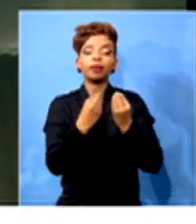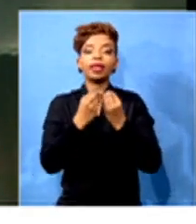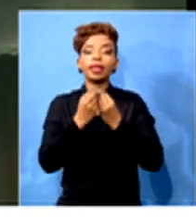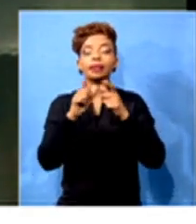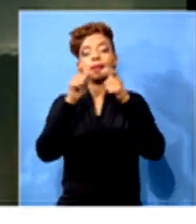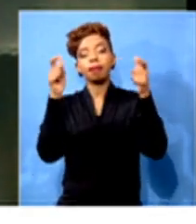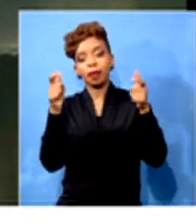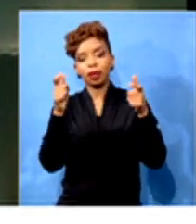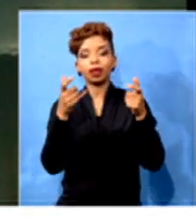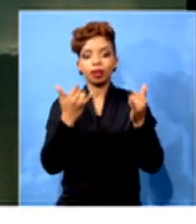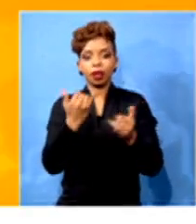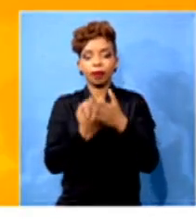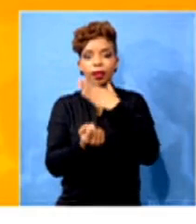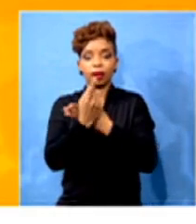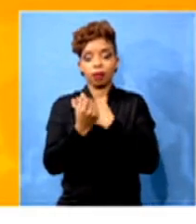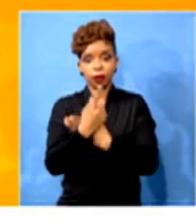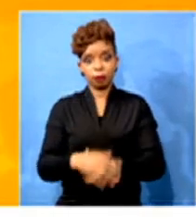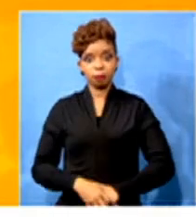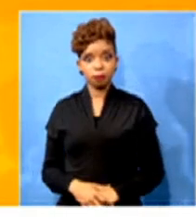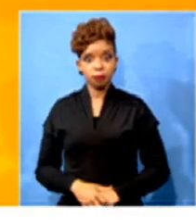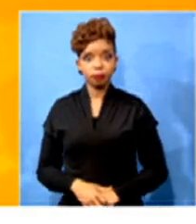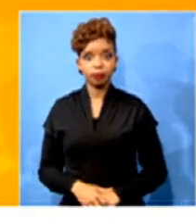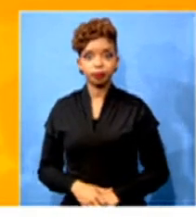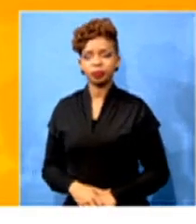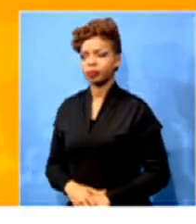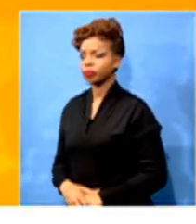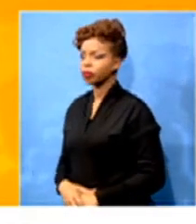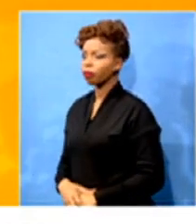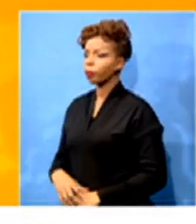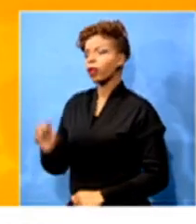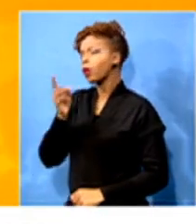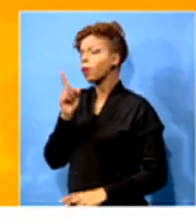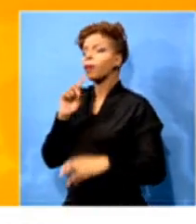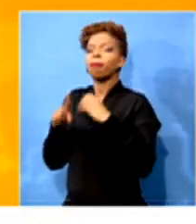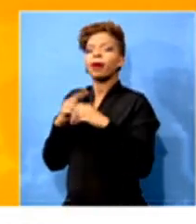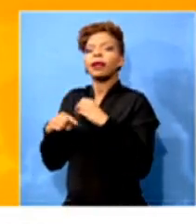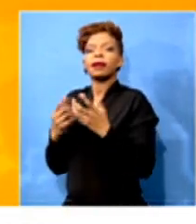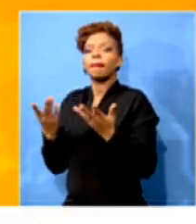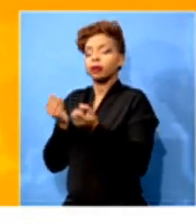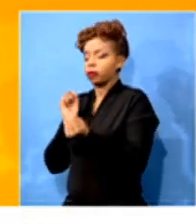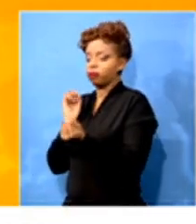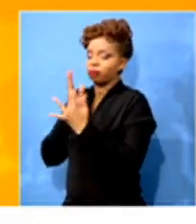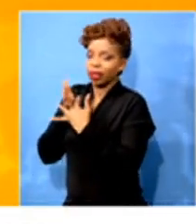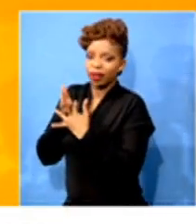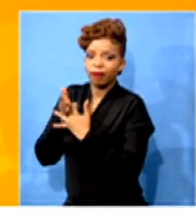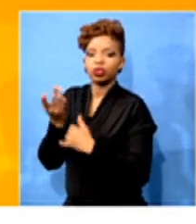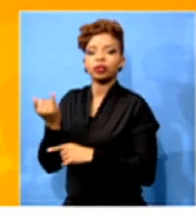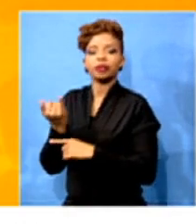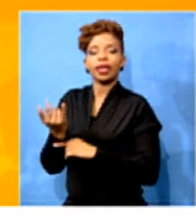that we have today. But what about the interventions such as procuring from